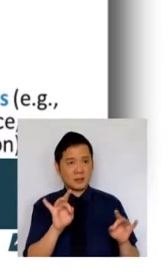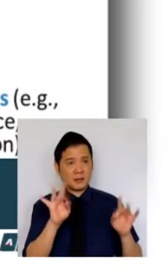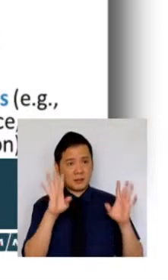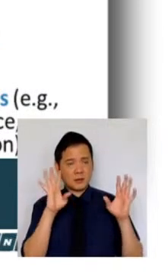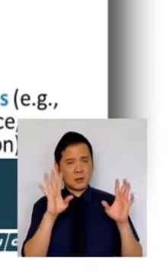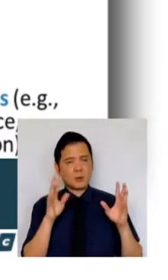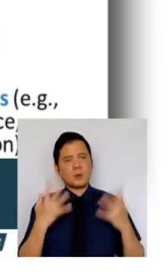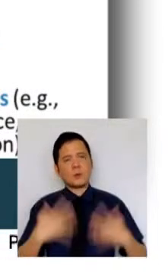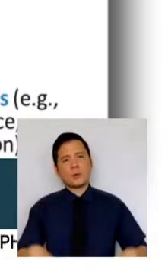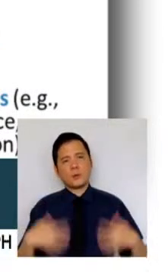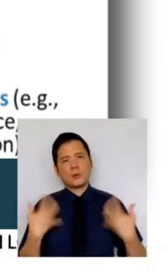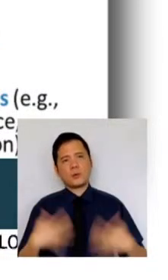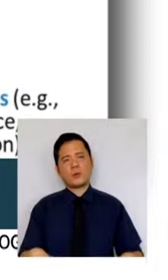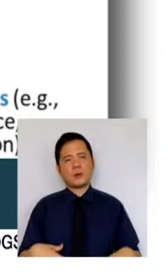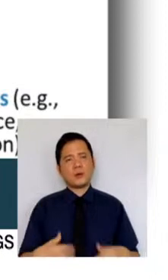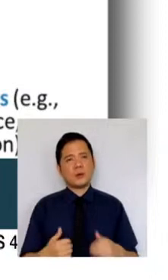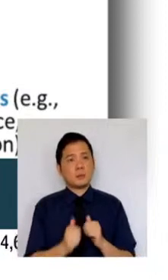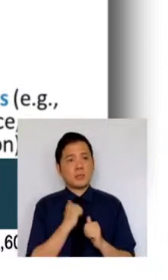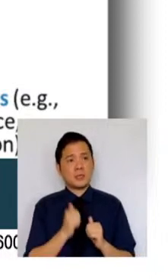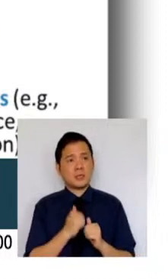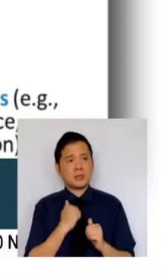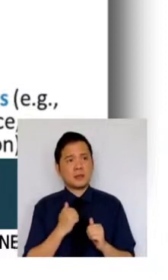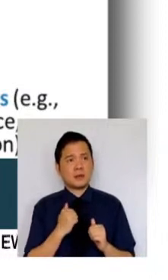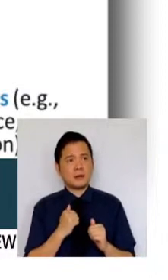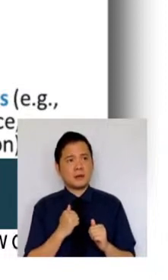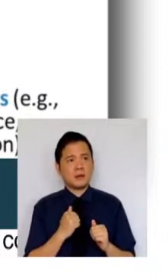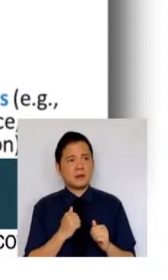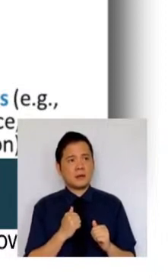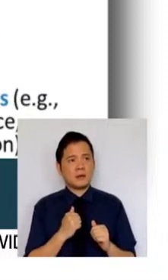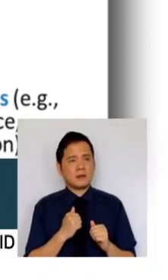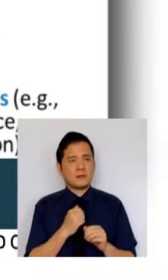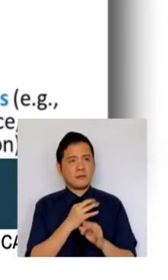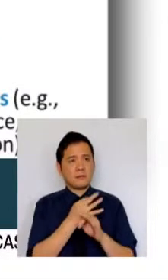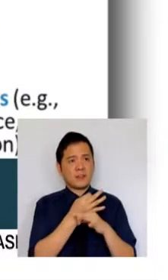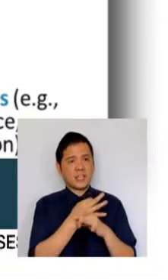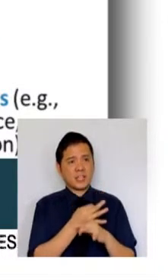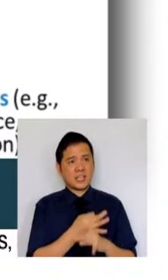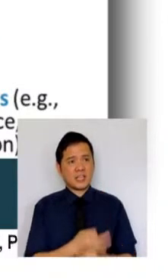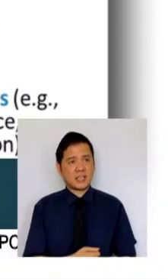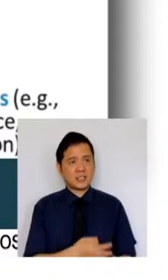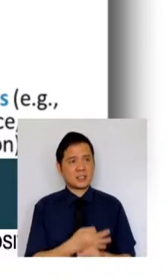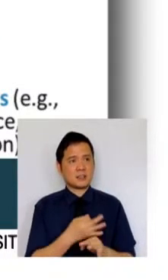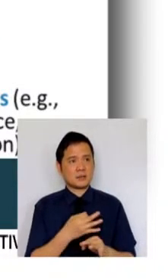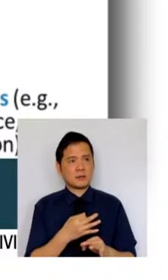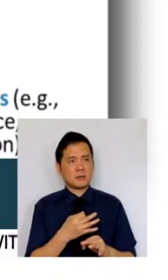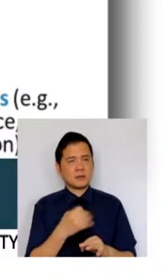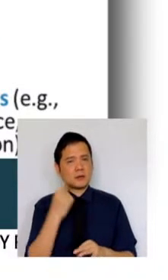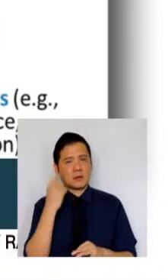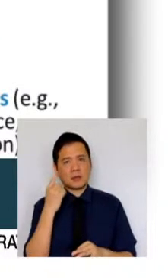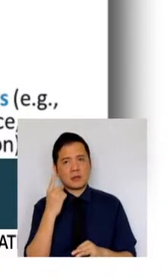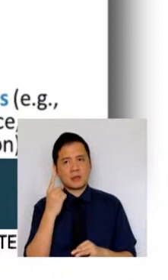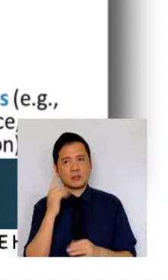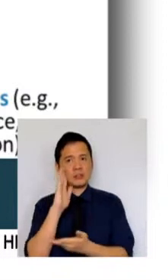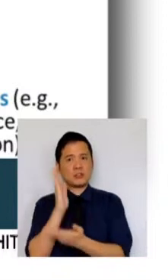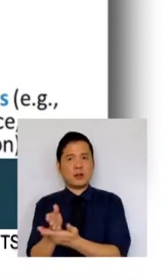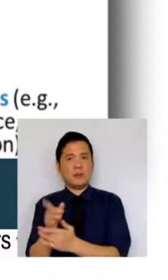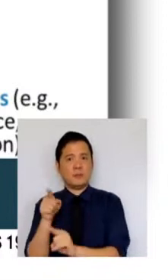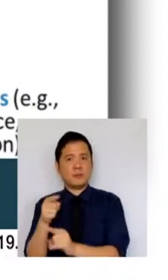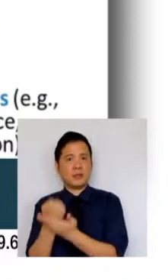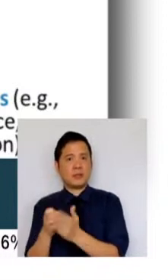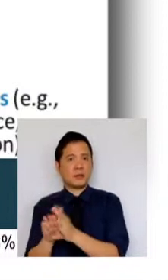quick fixes that hurt our economy in the medium to long term. One of these, for example, is